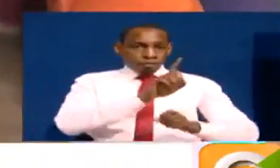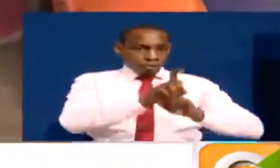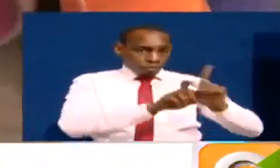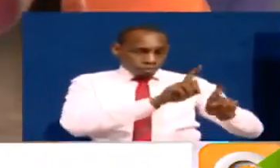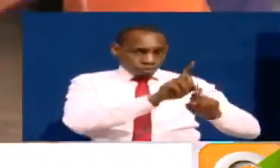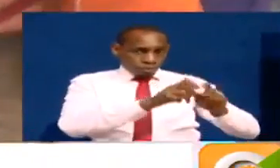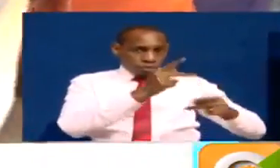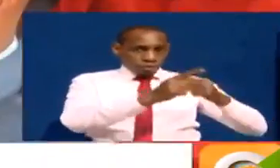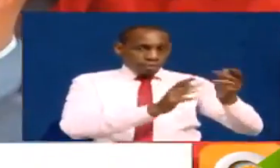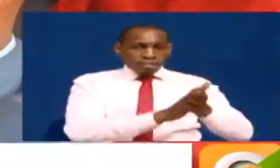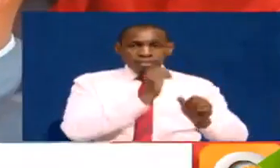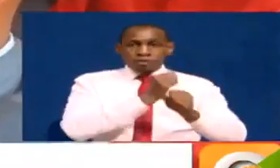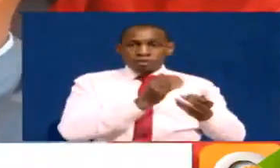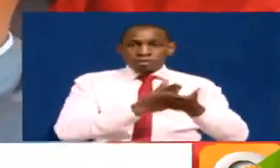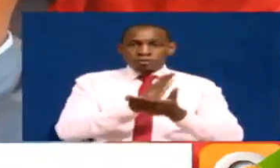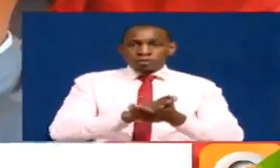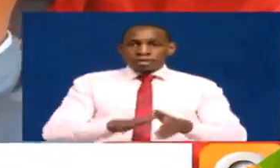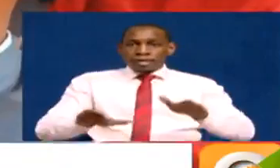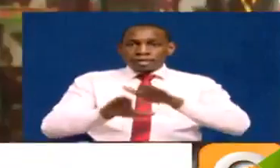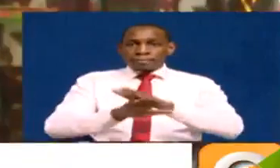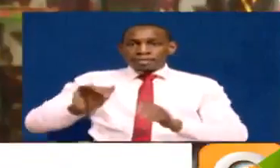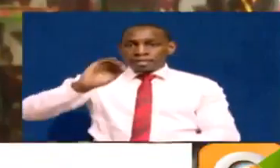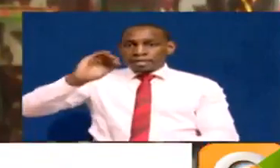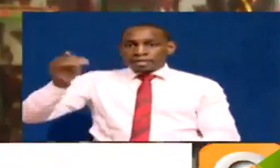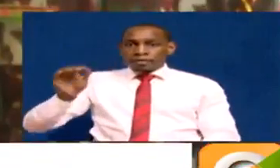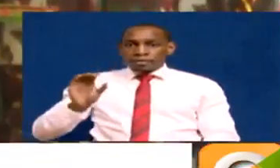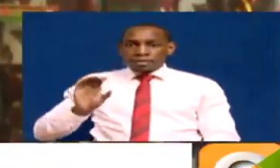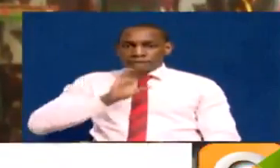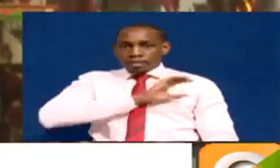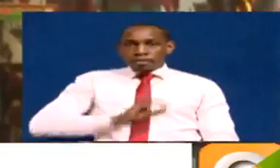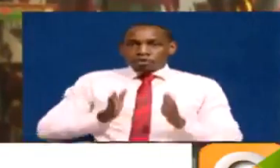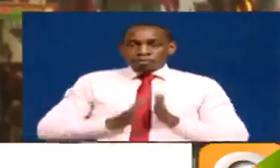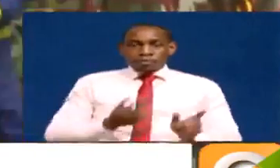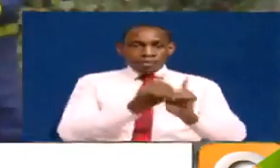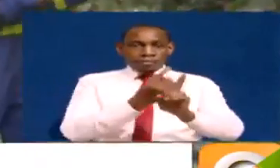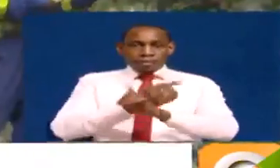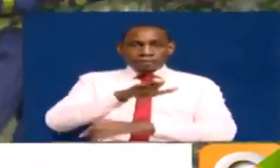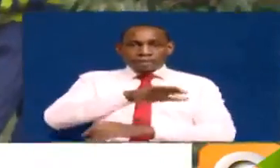vetting process to be conducted by deputy county commissioners of their respective areas.